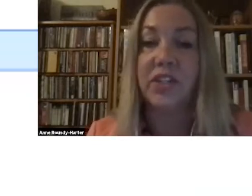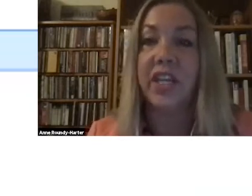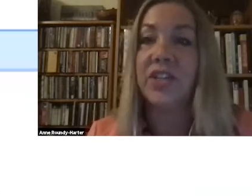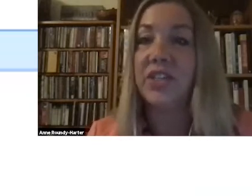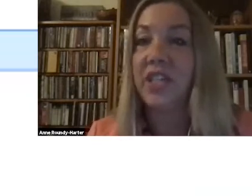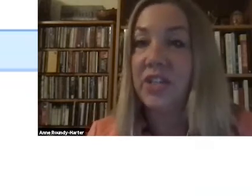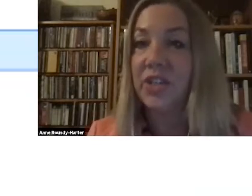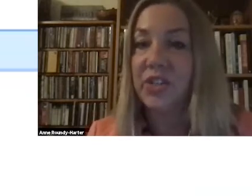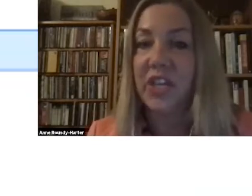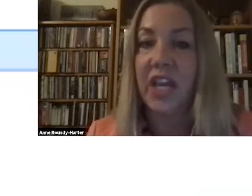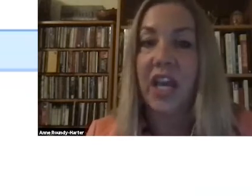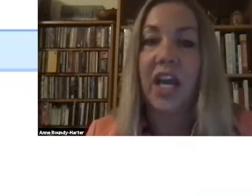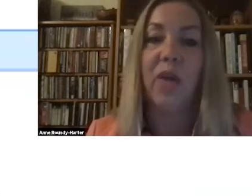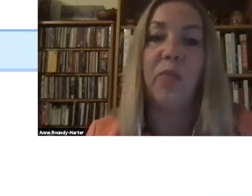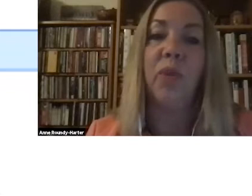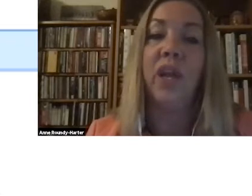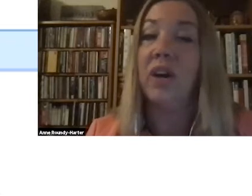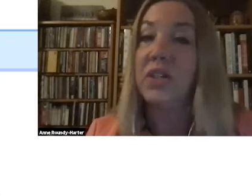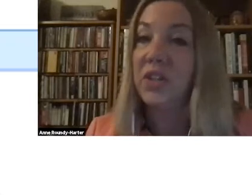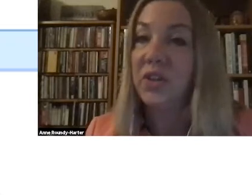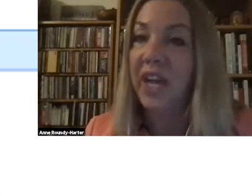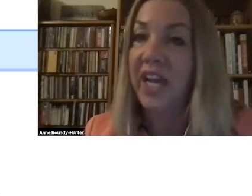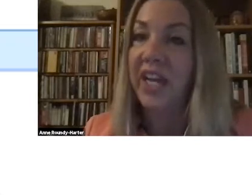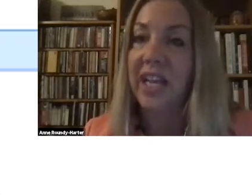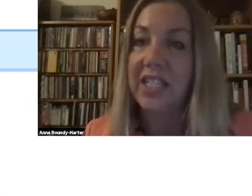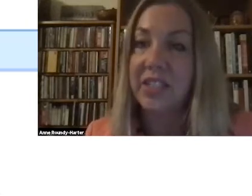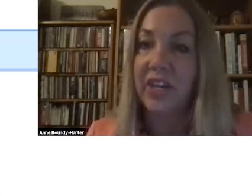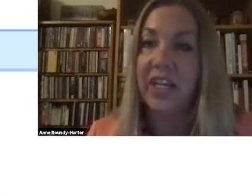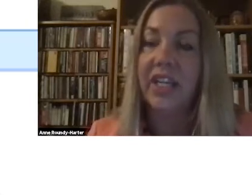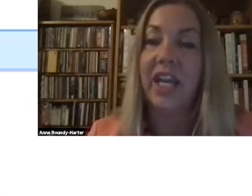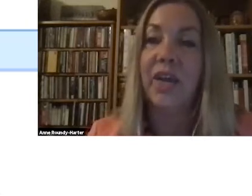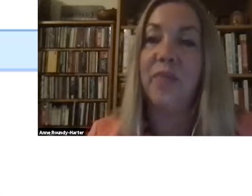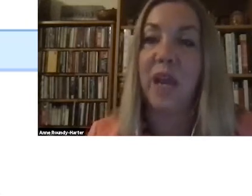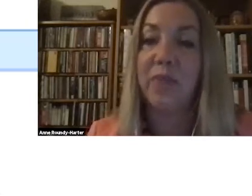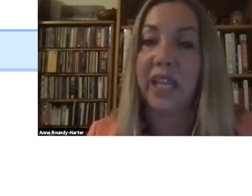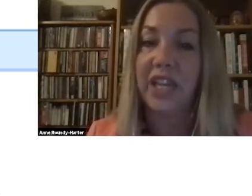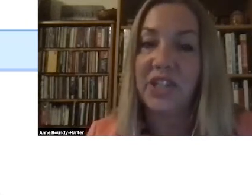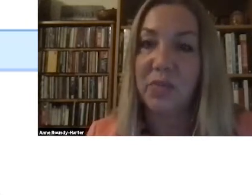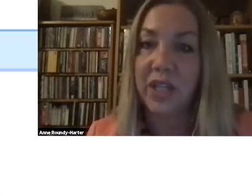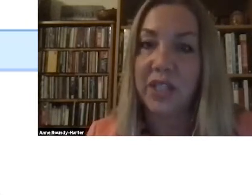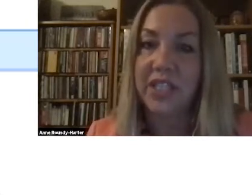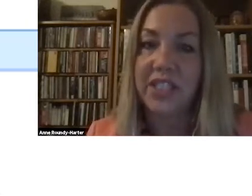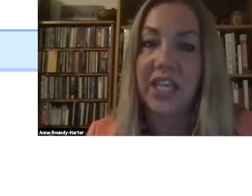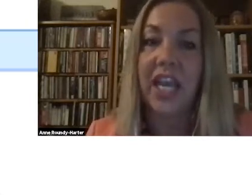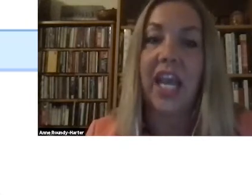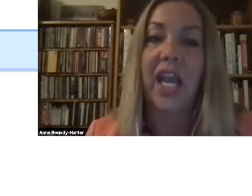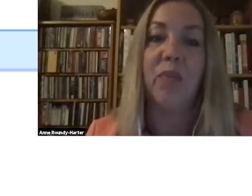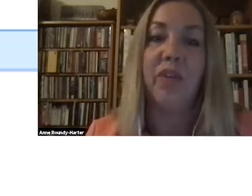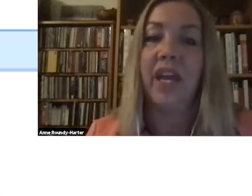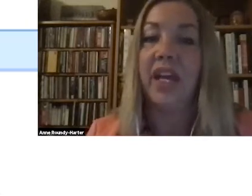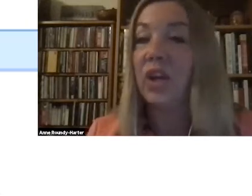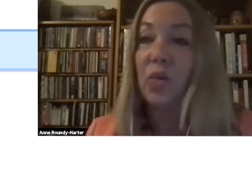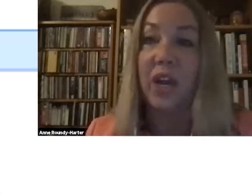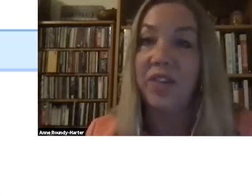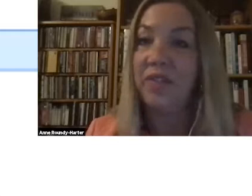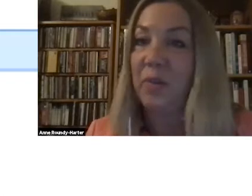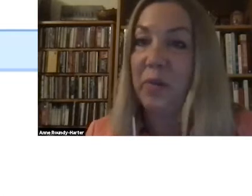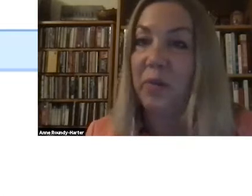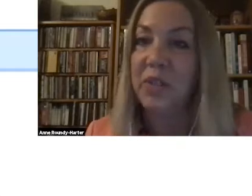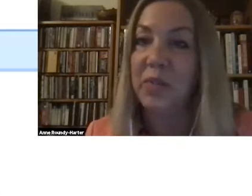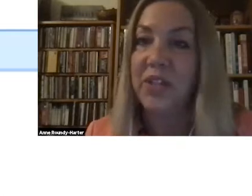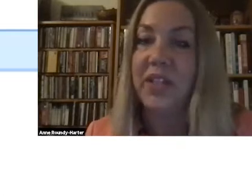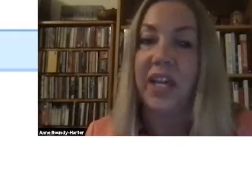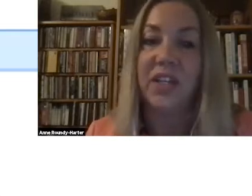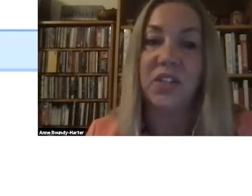special education teachers. We also had a classified application process, and we've had quite a few